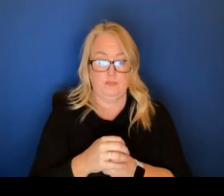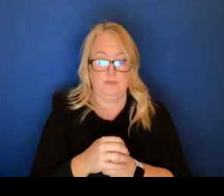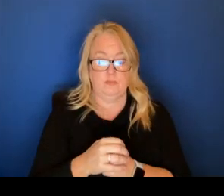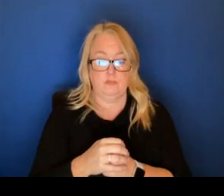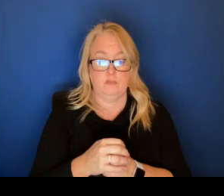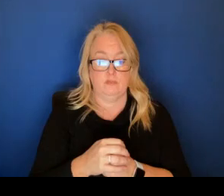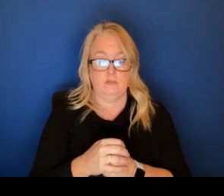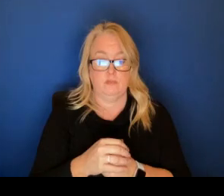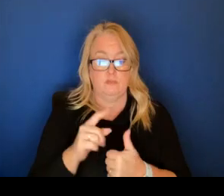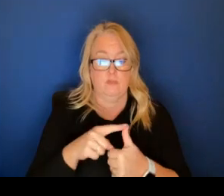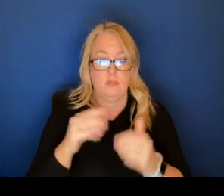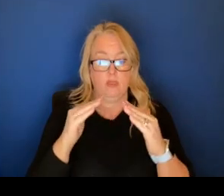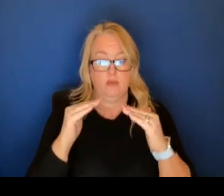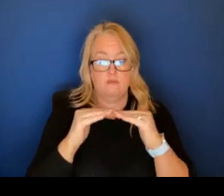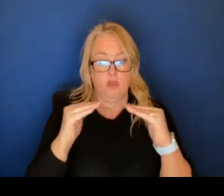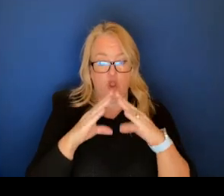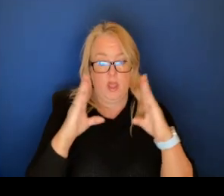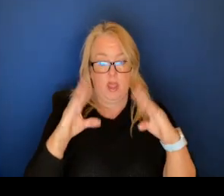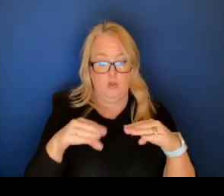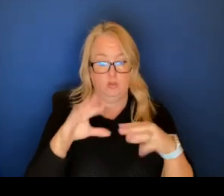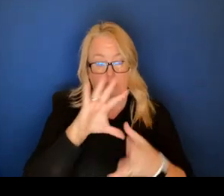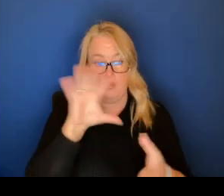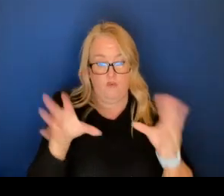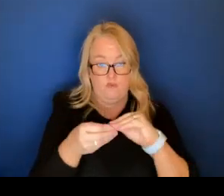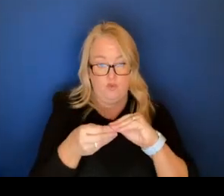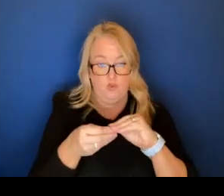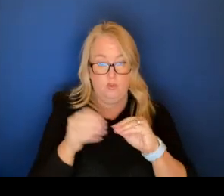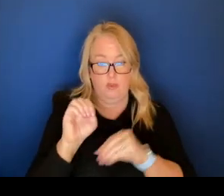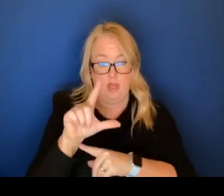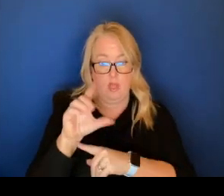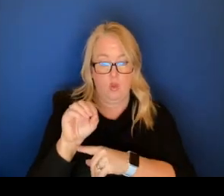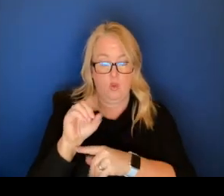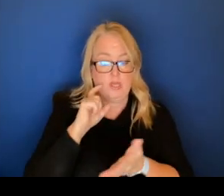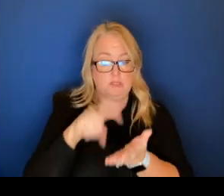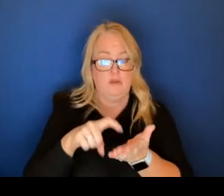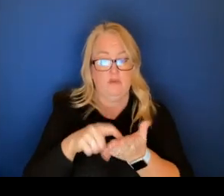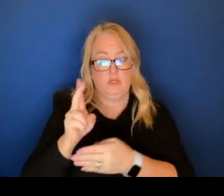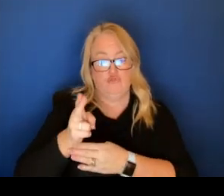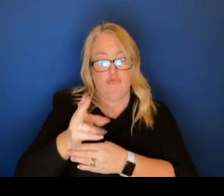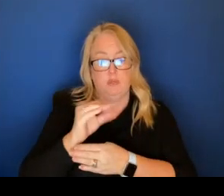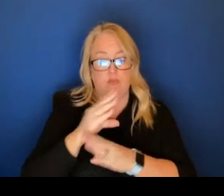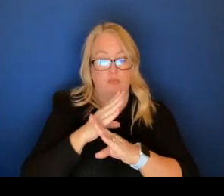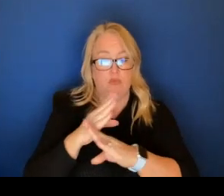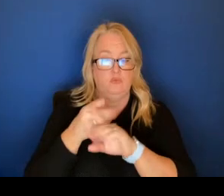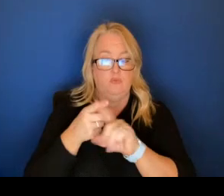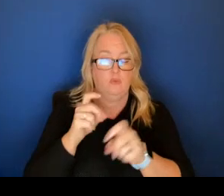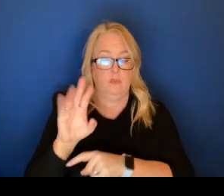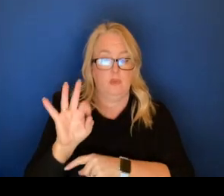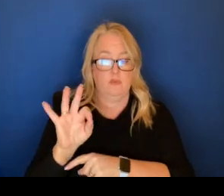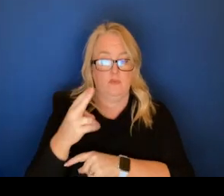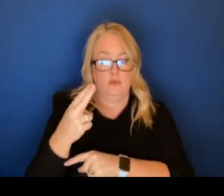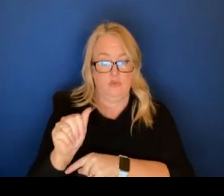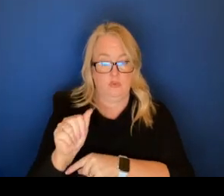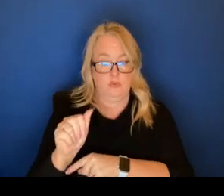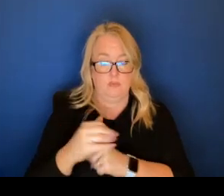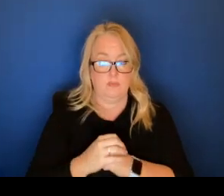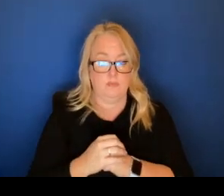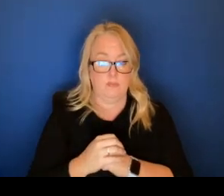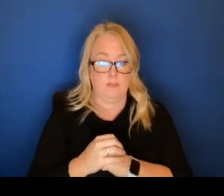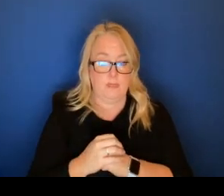1, Fair Housing Act Overview. ELO, identify the history and protections of the Fair Housing